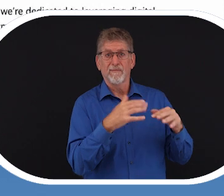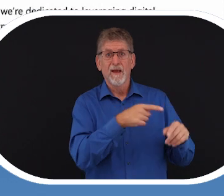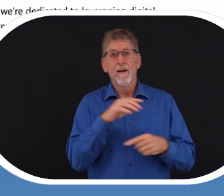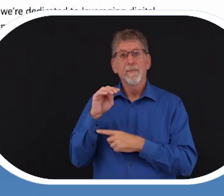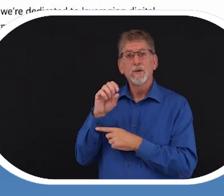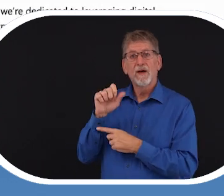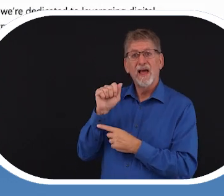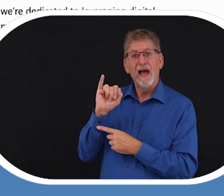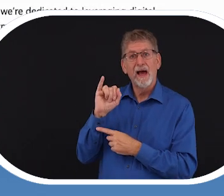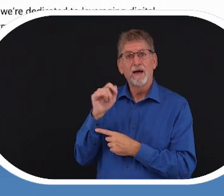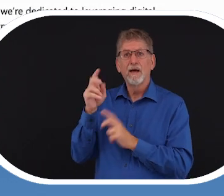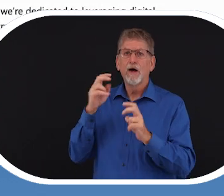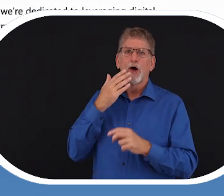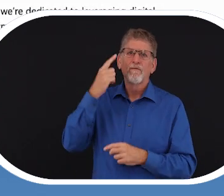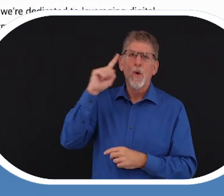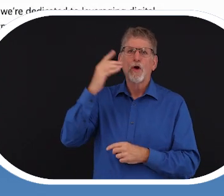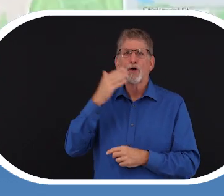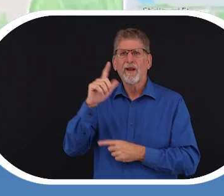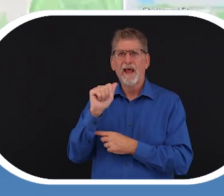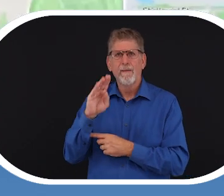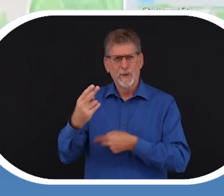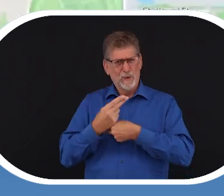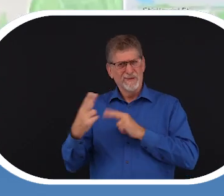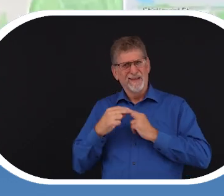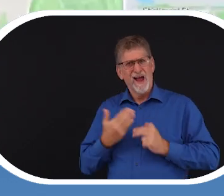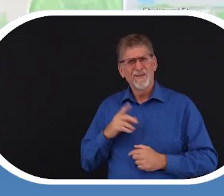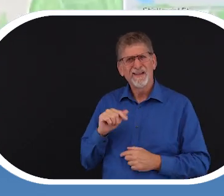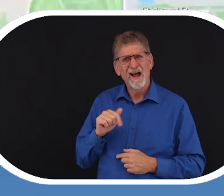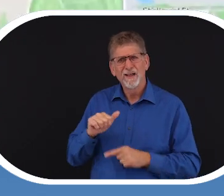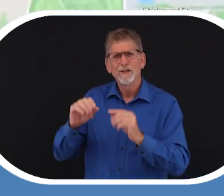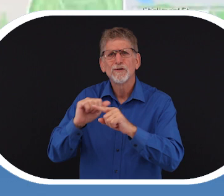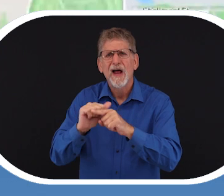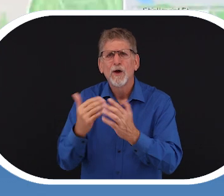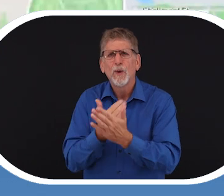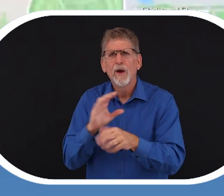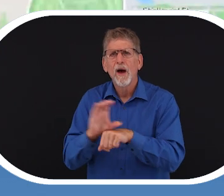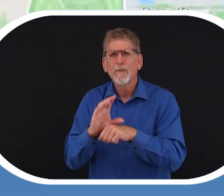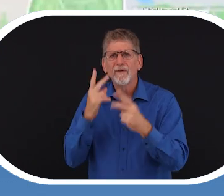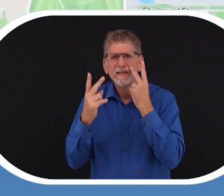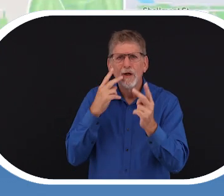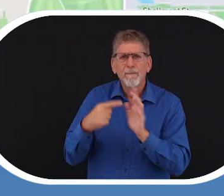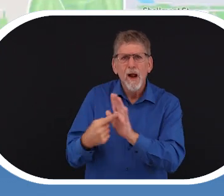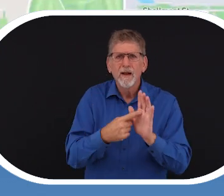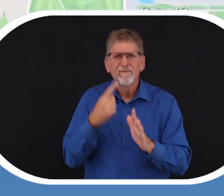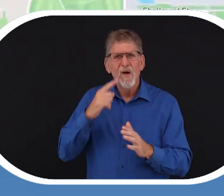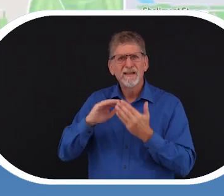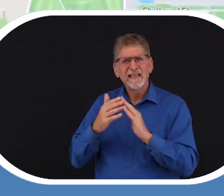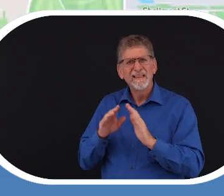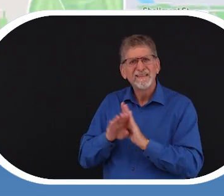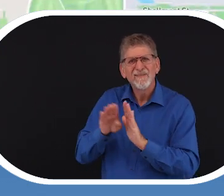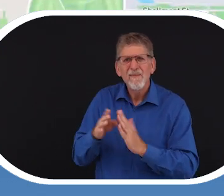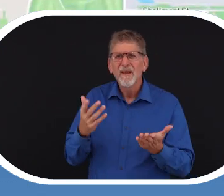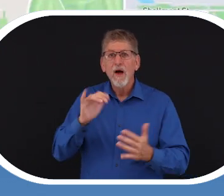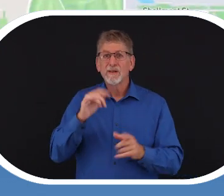to train new computer vision models for urban accessibility. And most recently, scientists at Simon Fraser University and the city of Burnaby are using